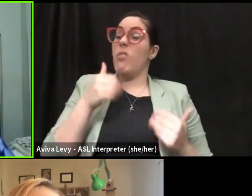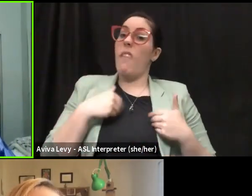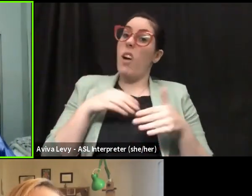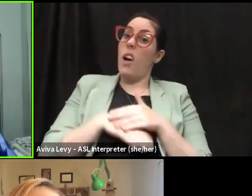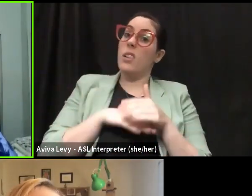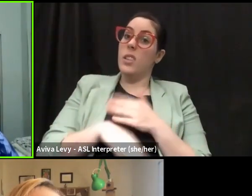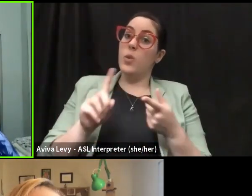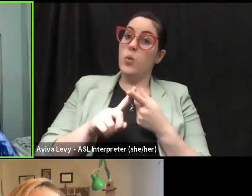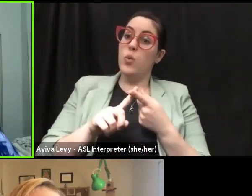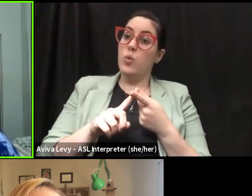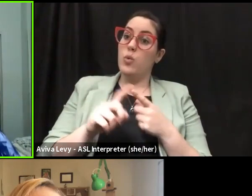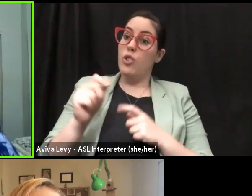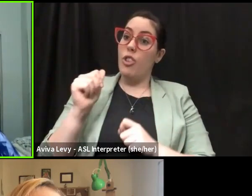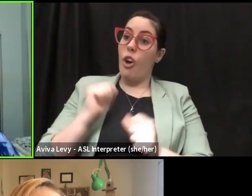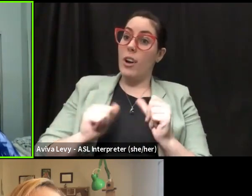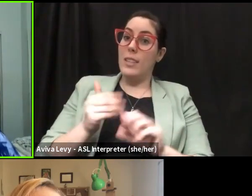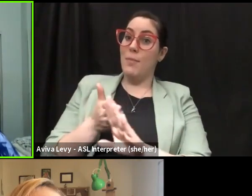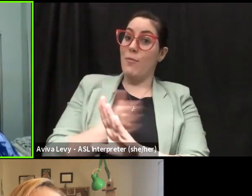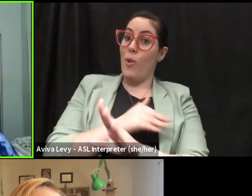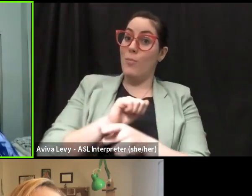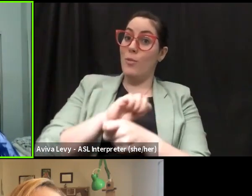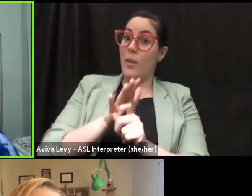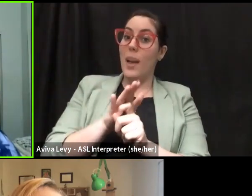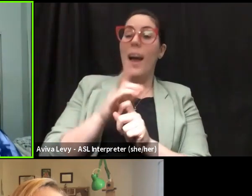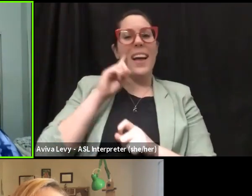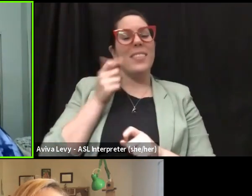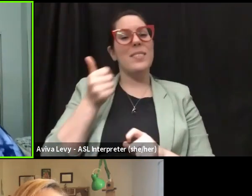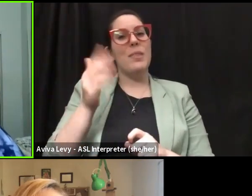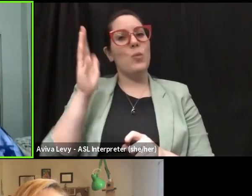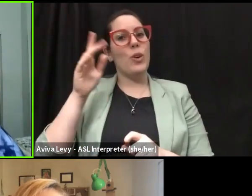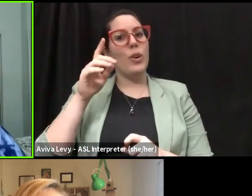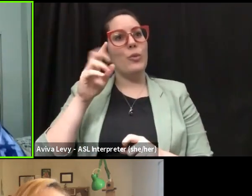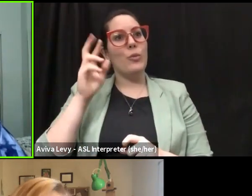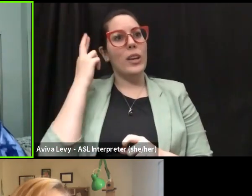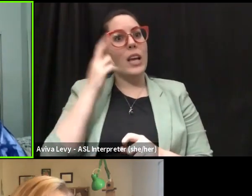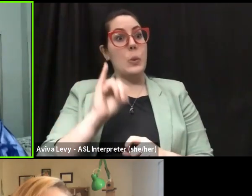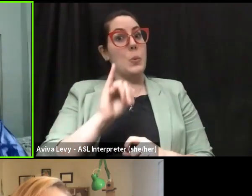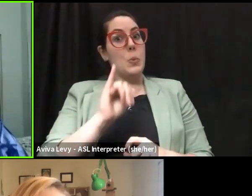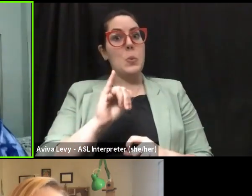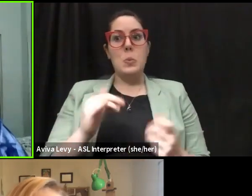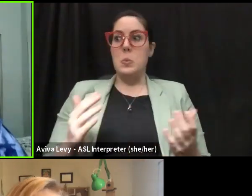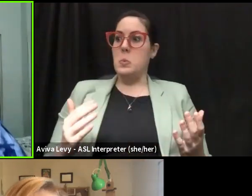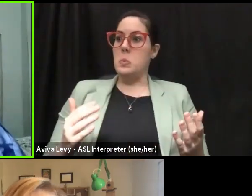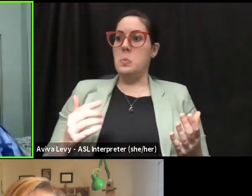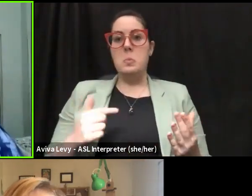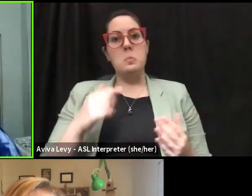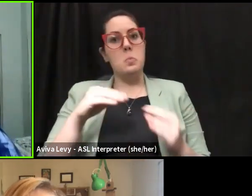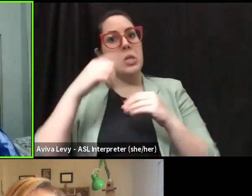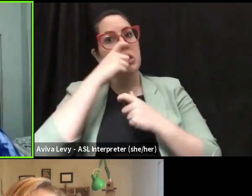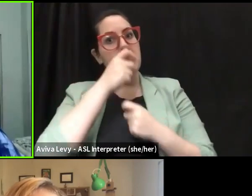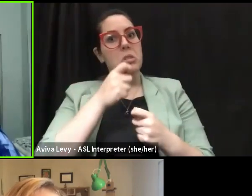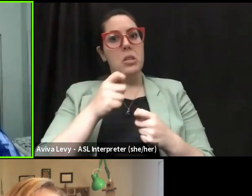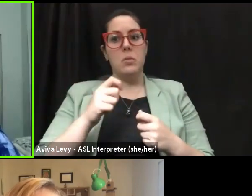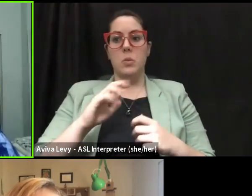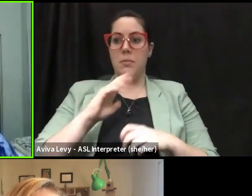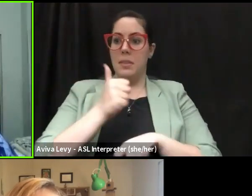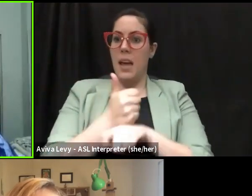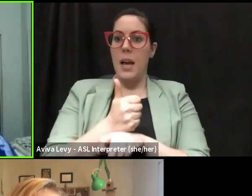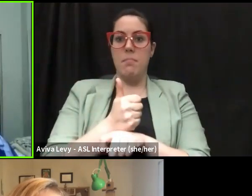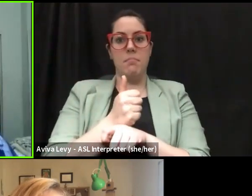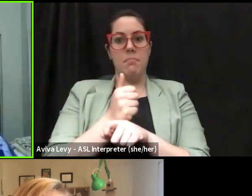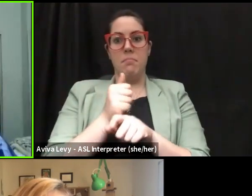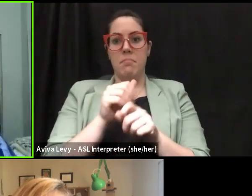the arts are going to create and find interesting spaces to do theater. I think that, you know, I'm